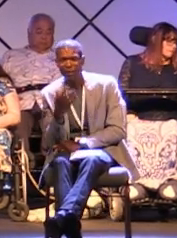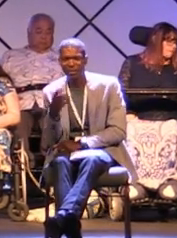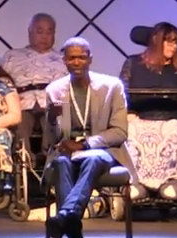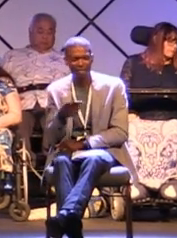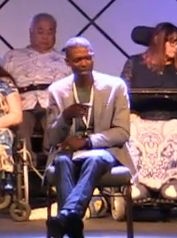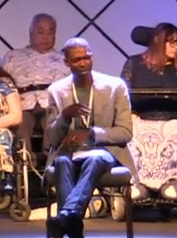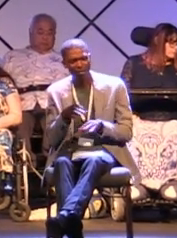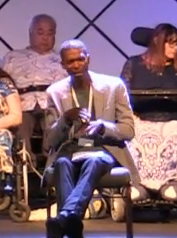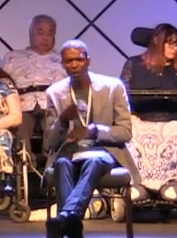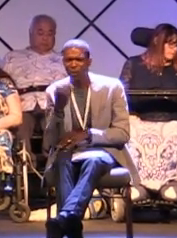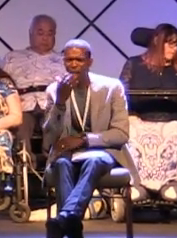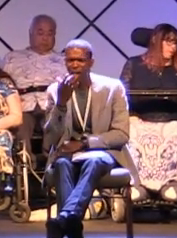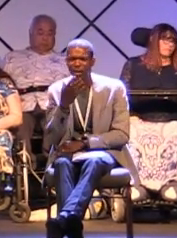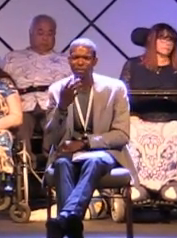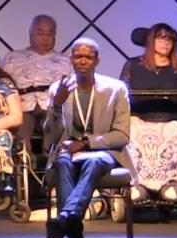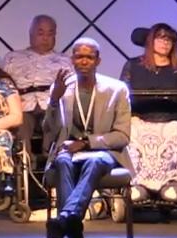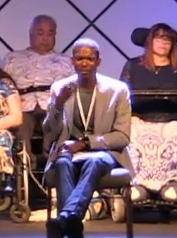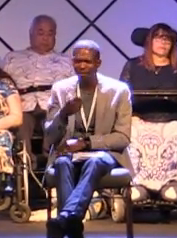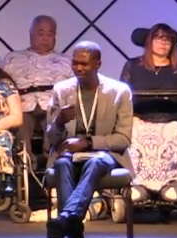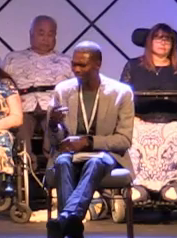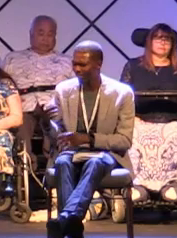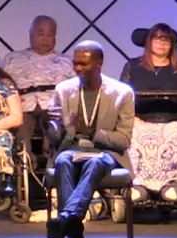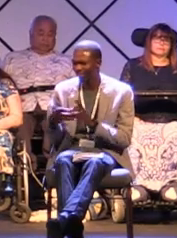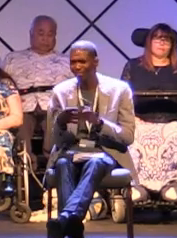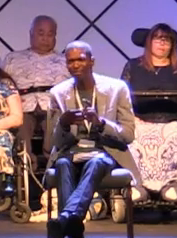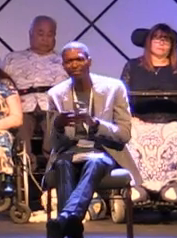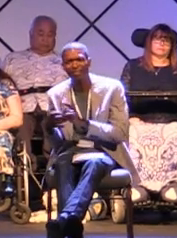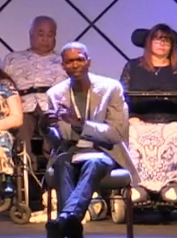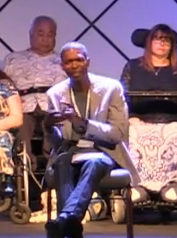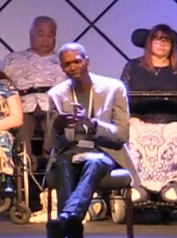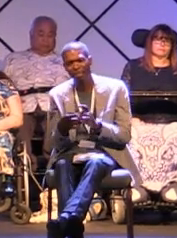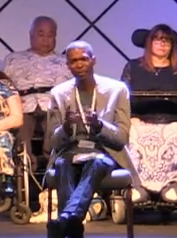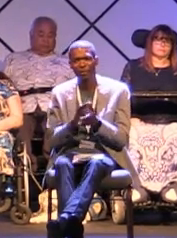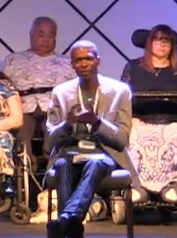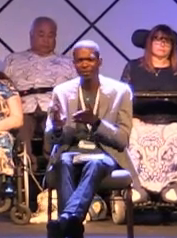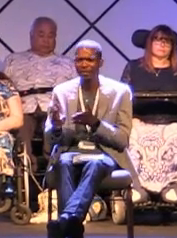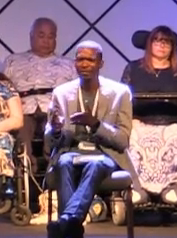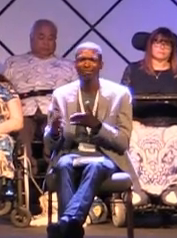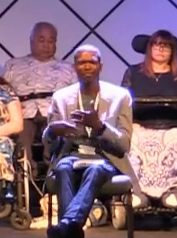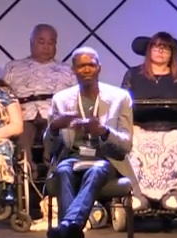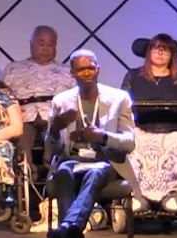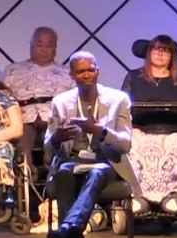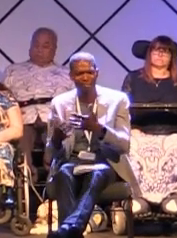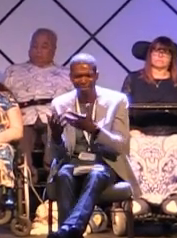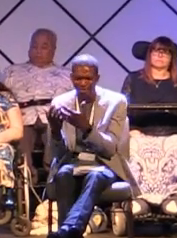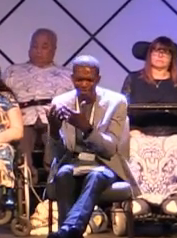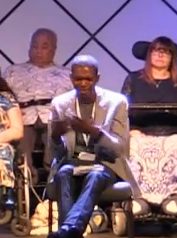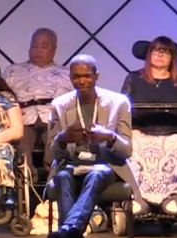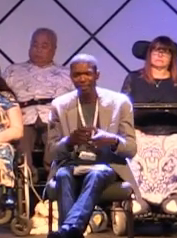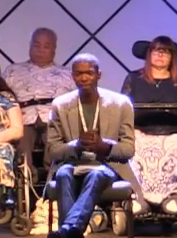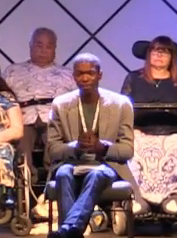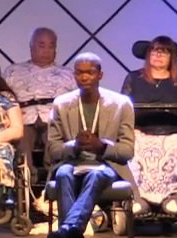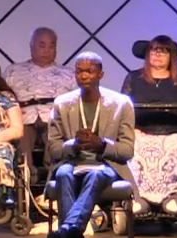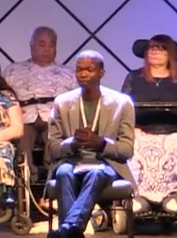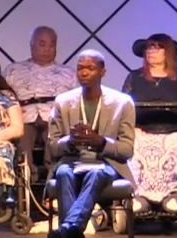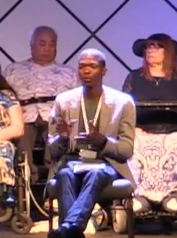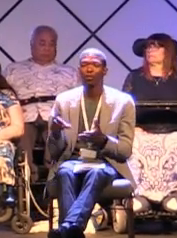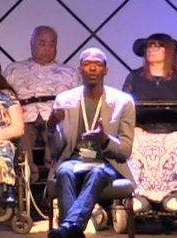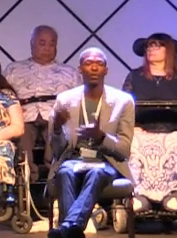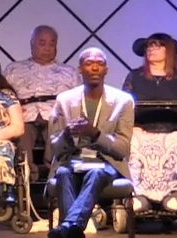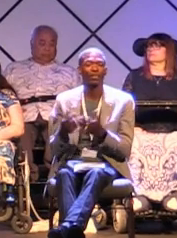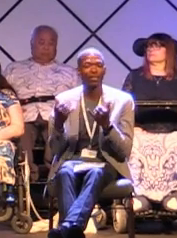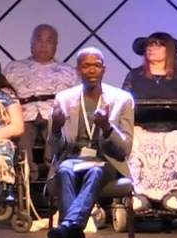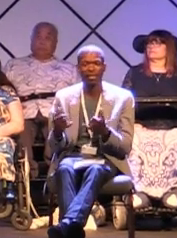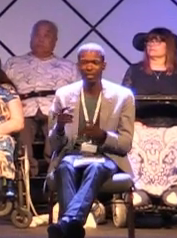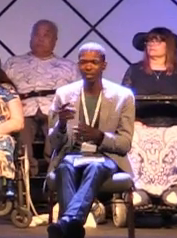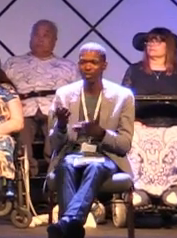with Sylvia's exceptional handling, the two have blossomed throughout these past 2 weeks. Nicola and Sylvia graduate today as a